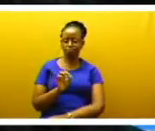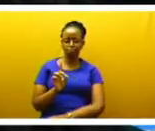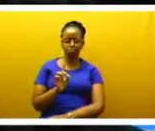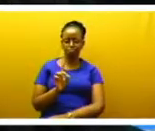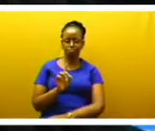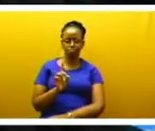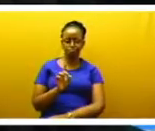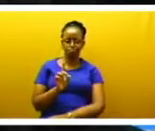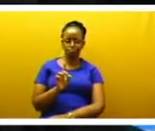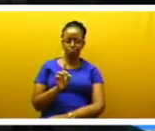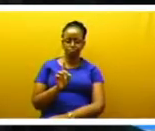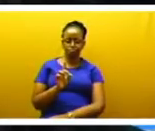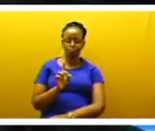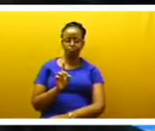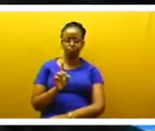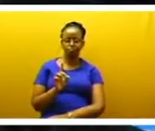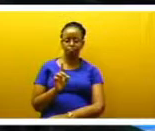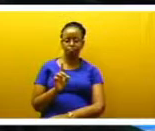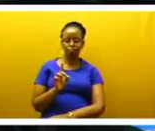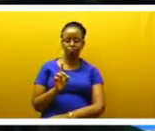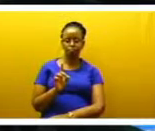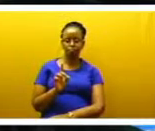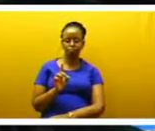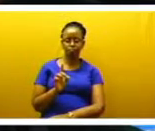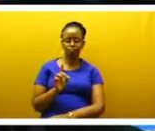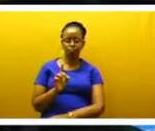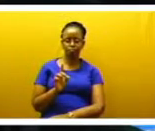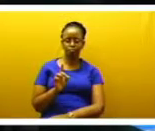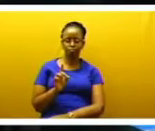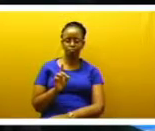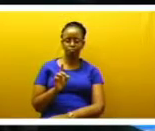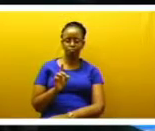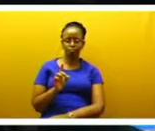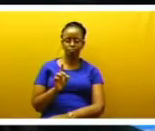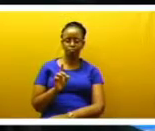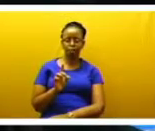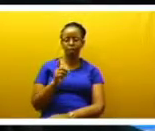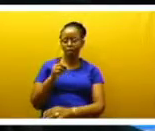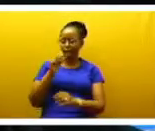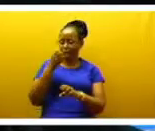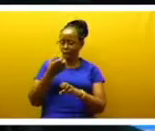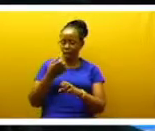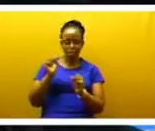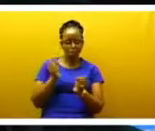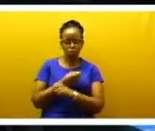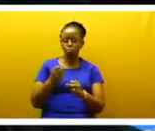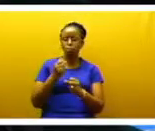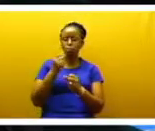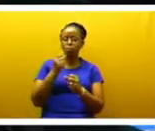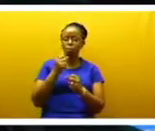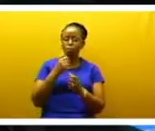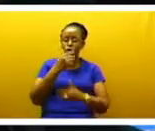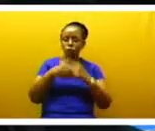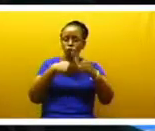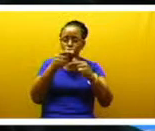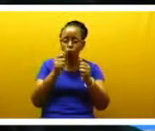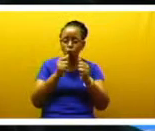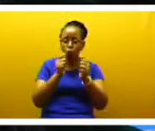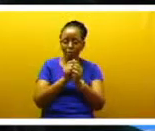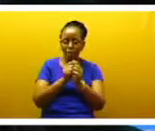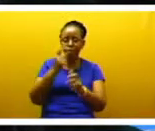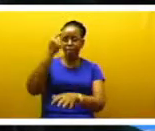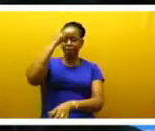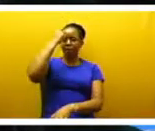they and your ladyships and lordships can proceed on. We have to proceed on